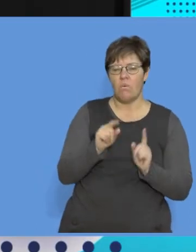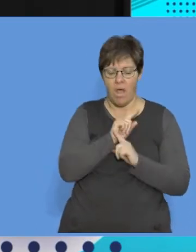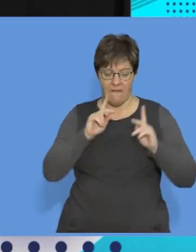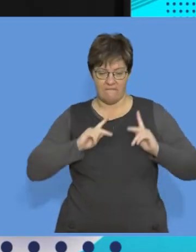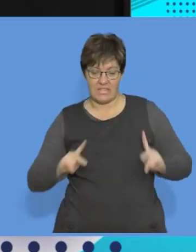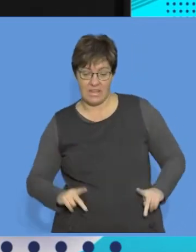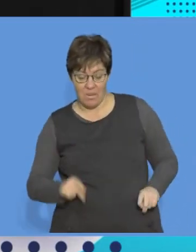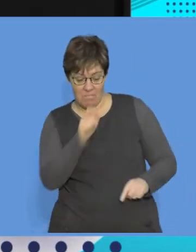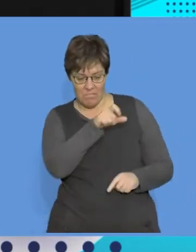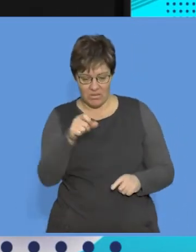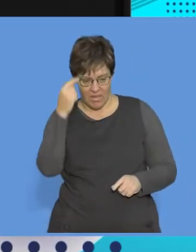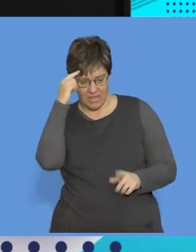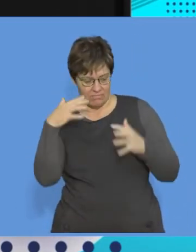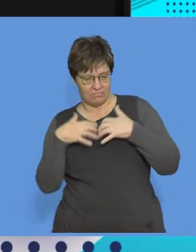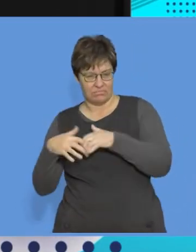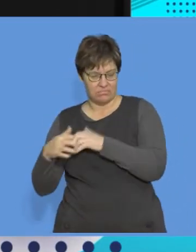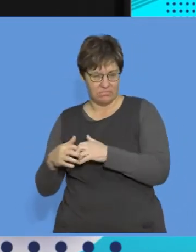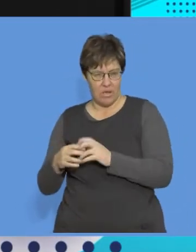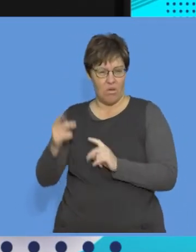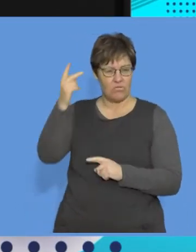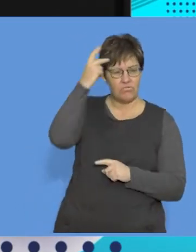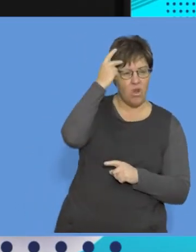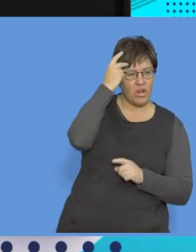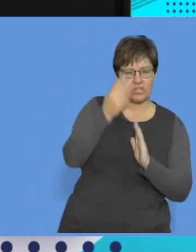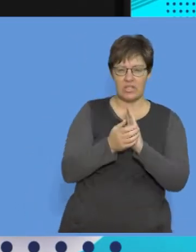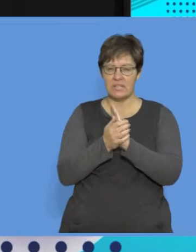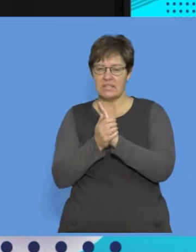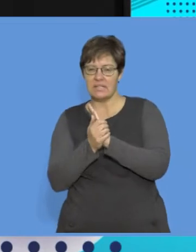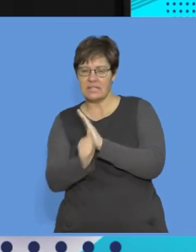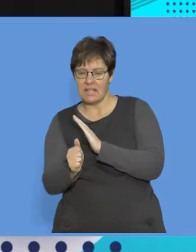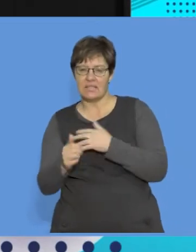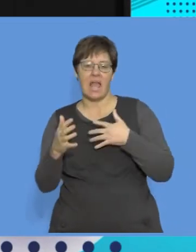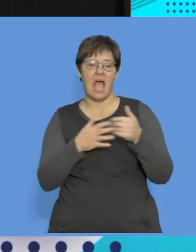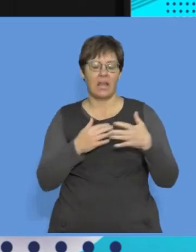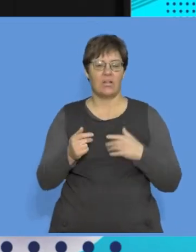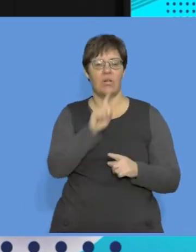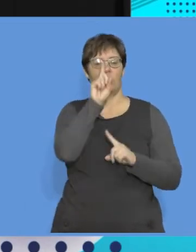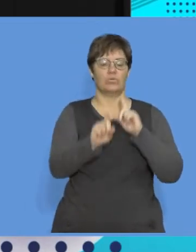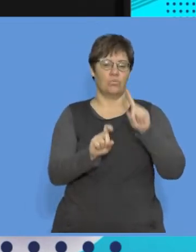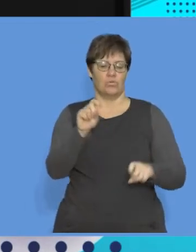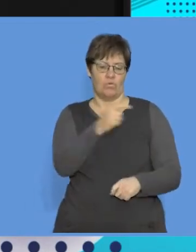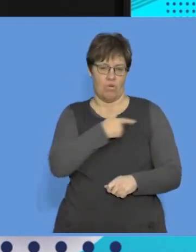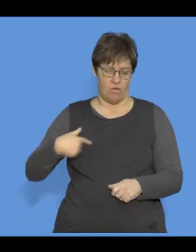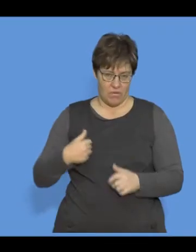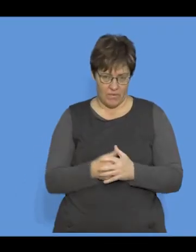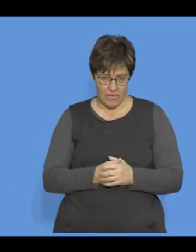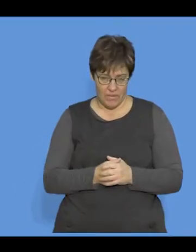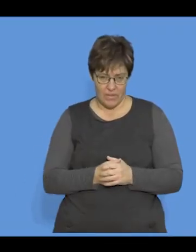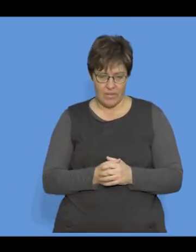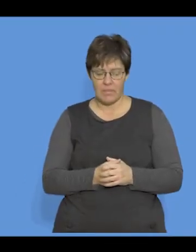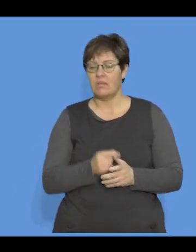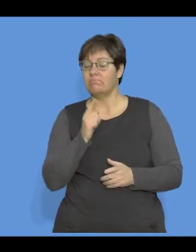physicists and apply our knowledge and our skills to dealing with longer questions. So let's get